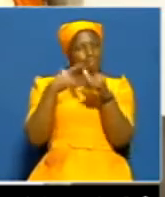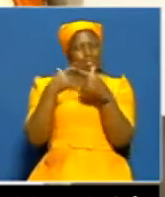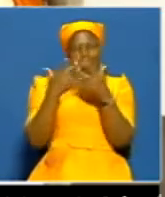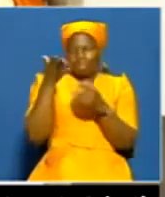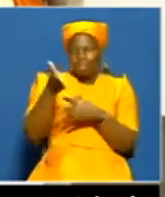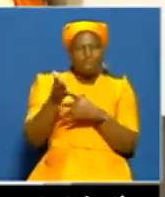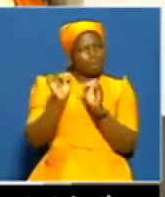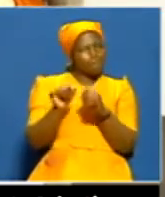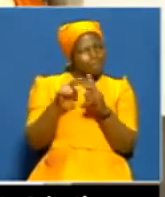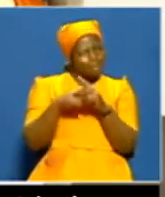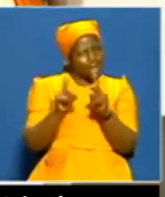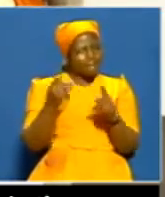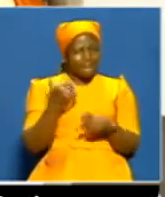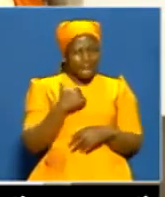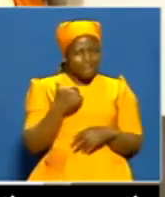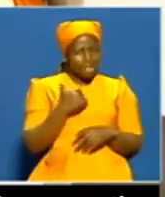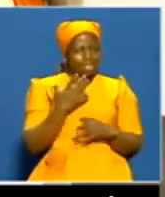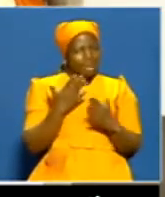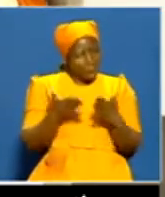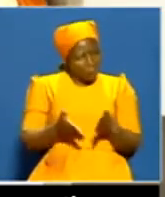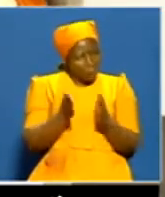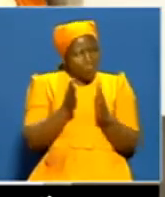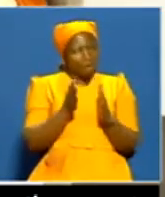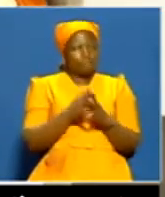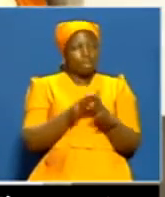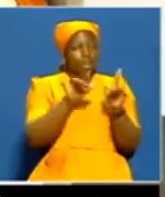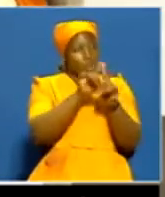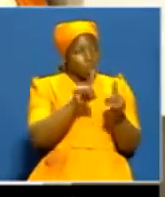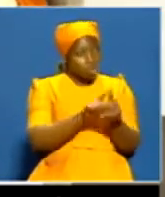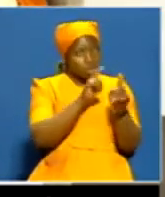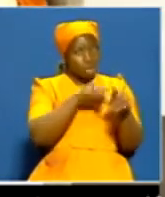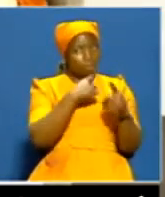a little bit of traction. Okay. And even as we continue this discussion,